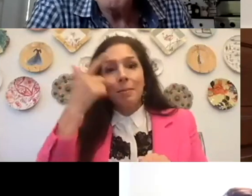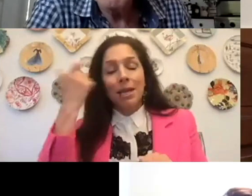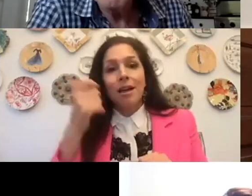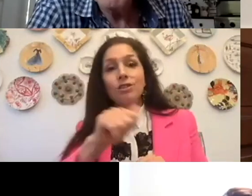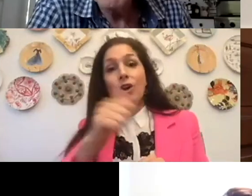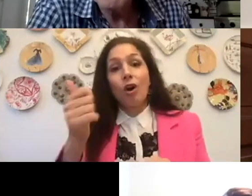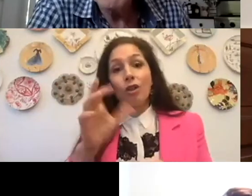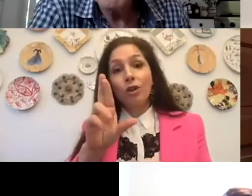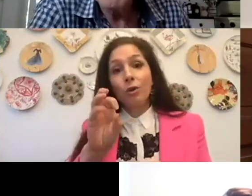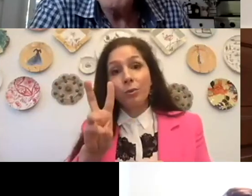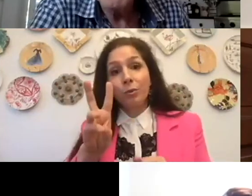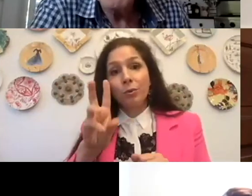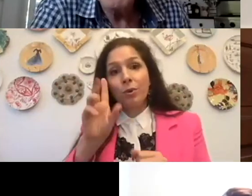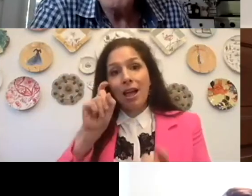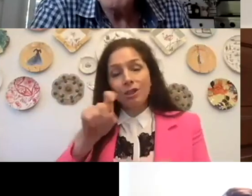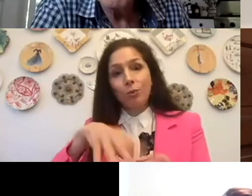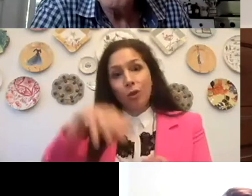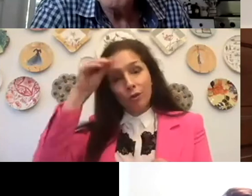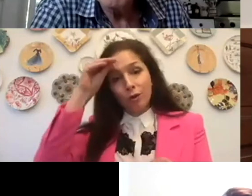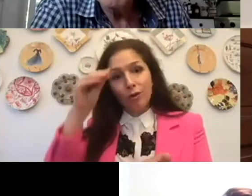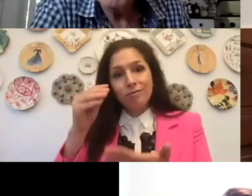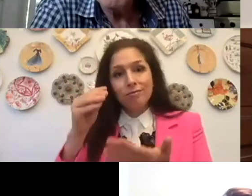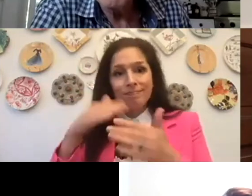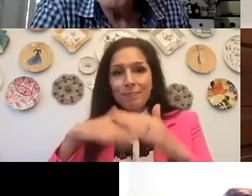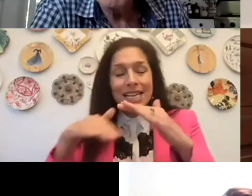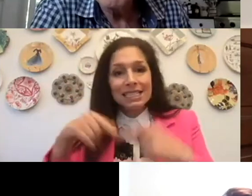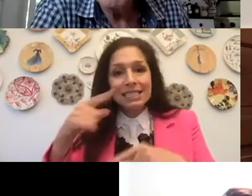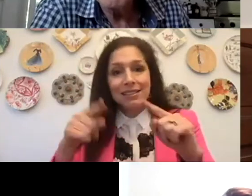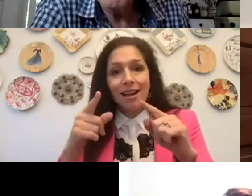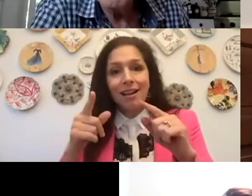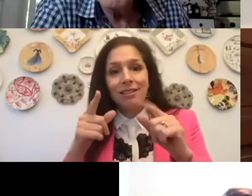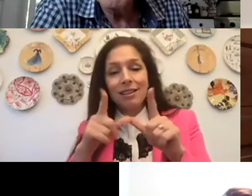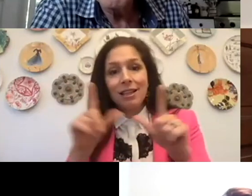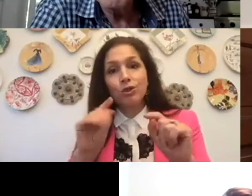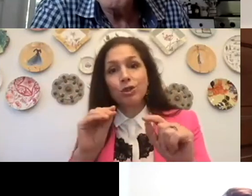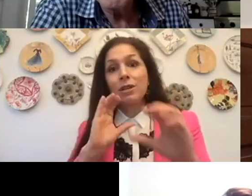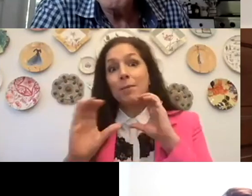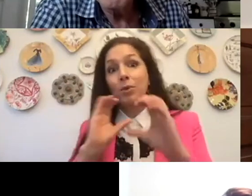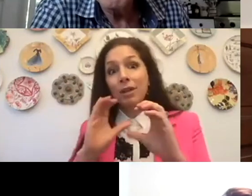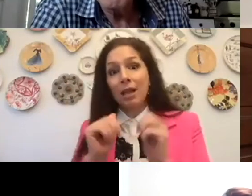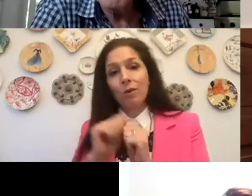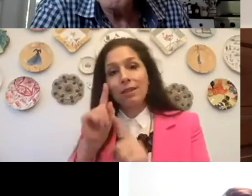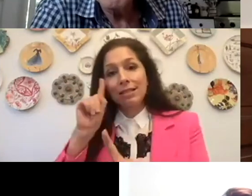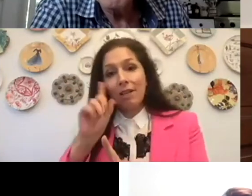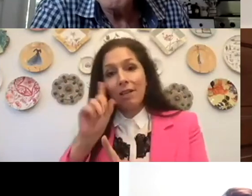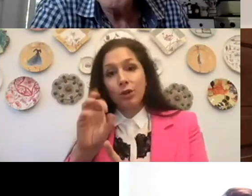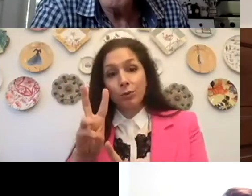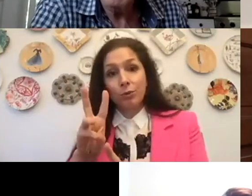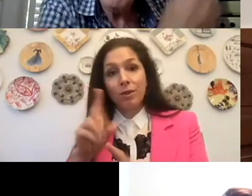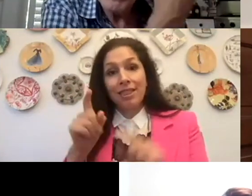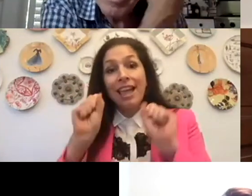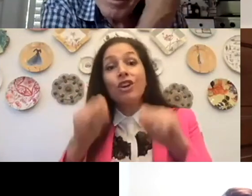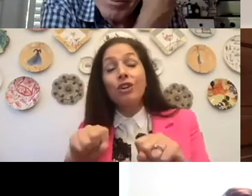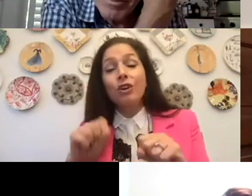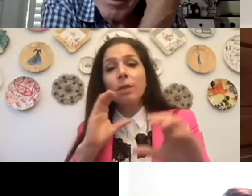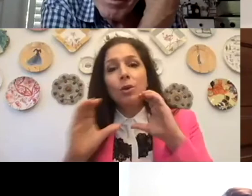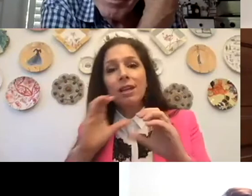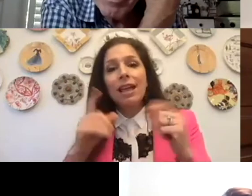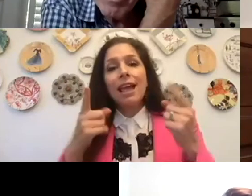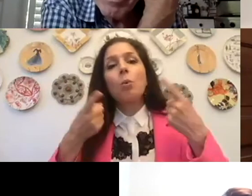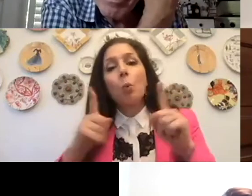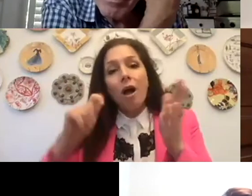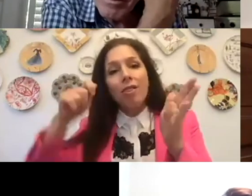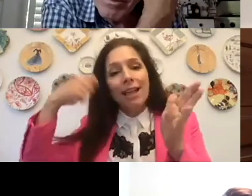And everybody said that never happens. And it's because members of our crew said, we had to learn basic sign language to communicate with the other deaf members